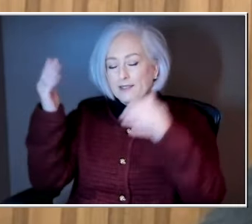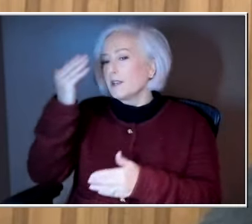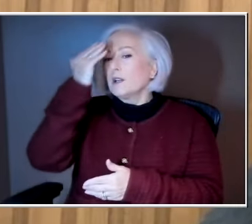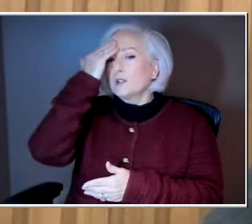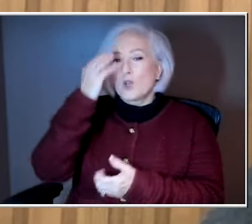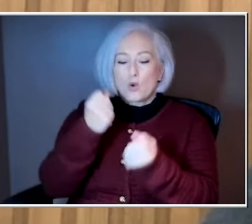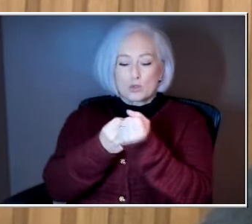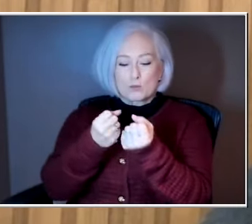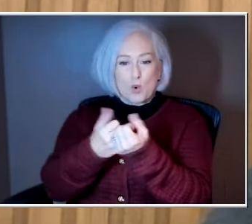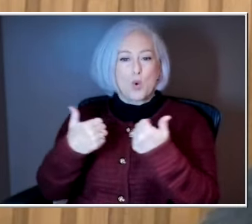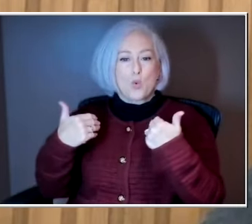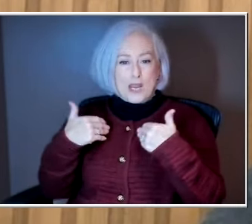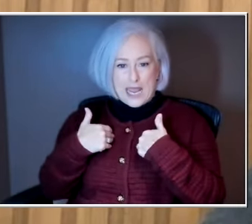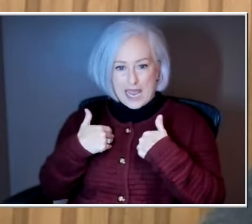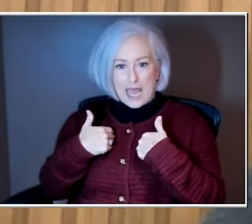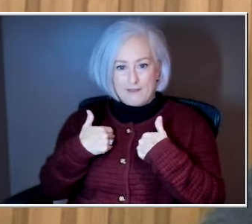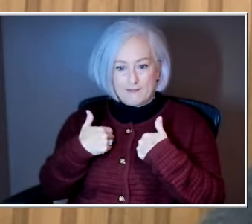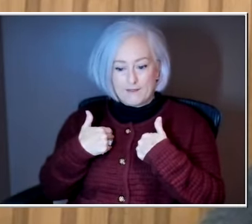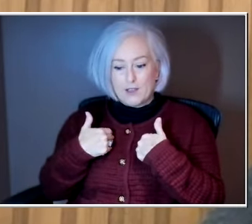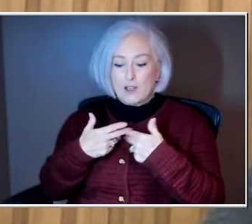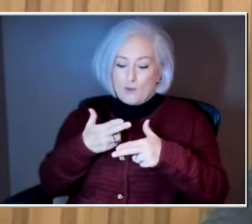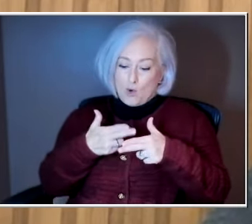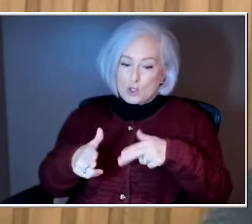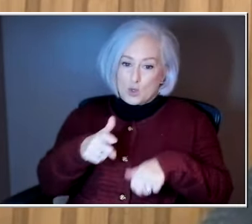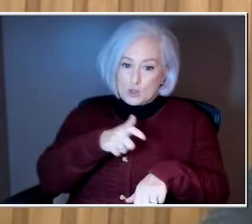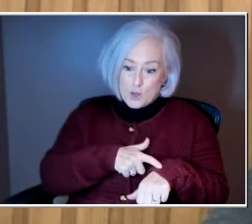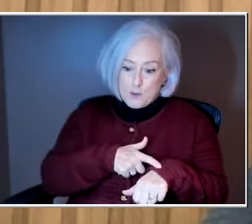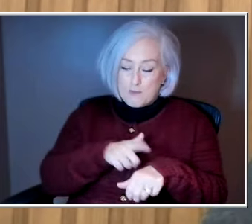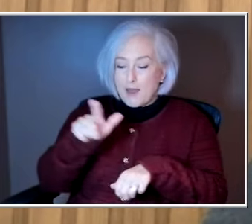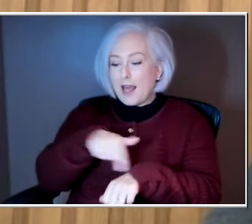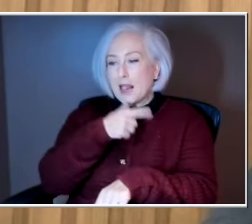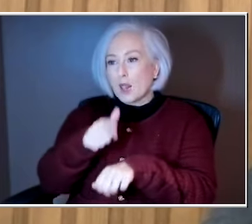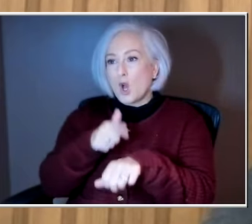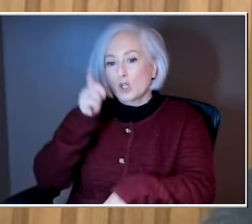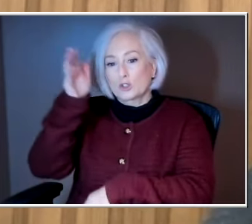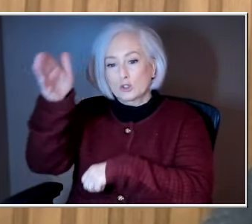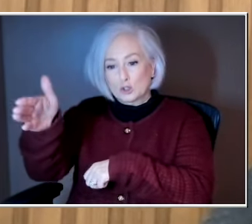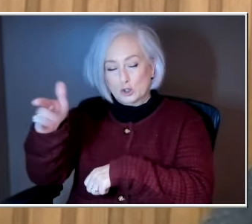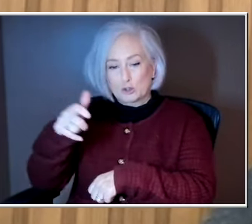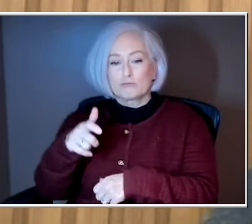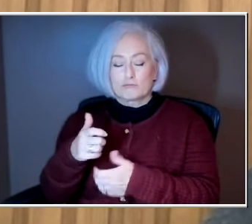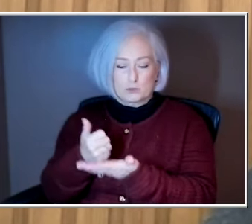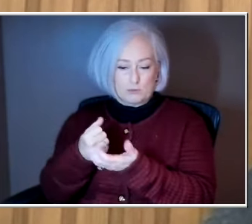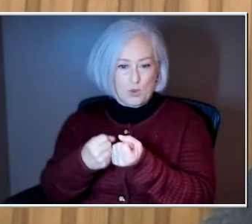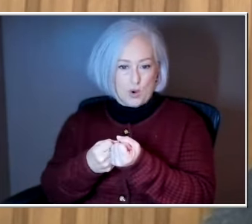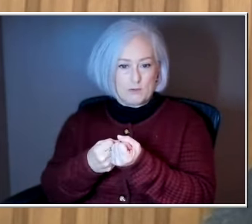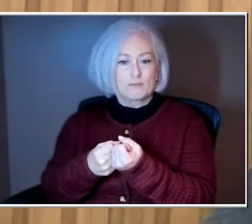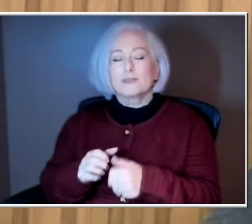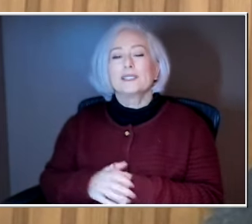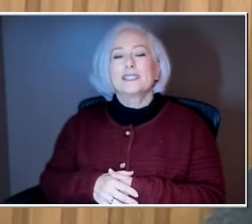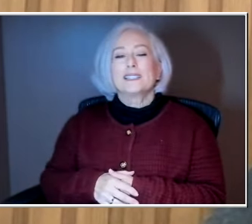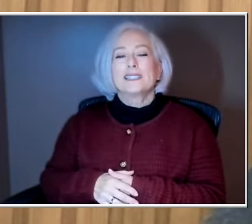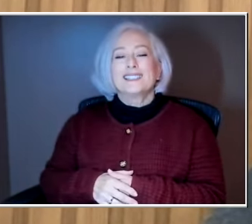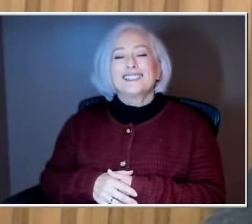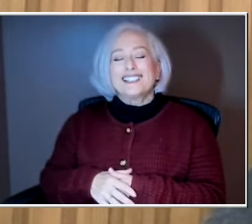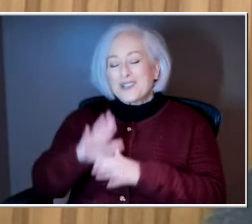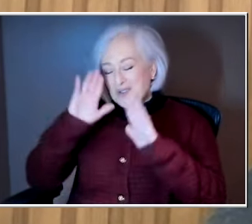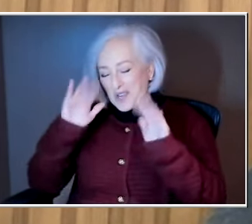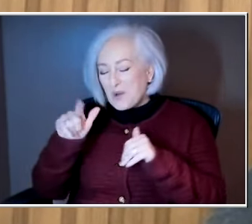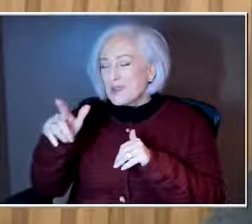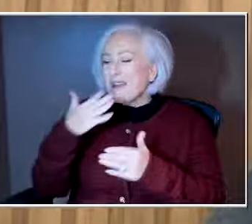to help you kind of short and long term, no matter what. And we want to be a part of that process. And we hope that people have the